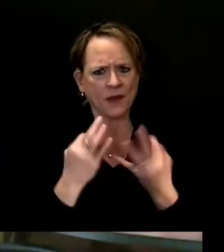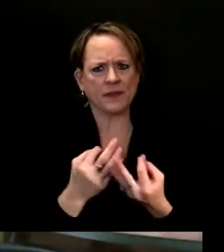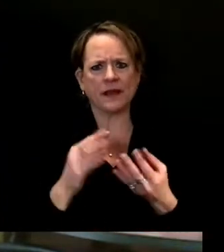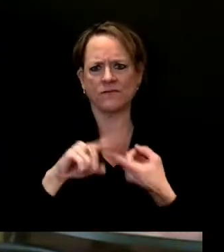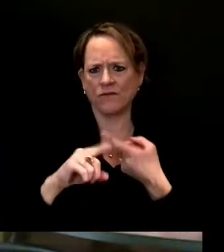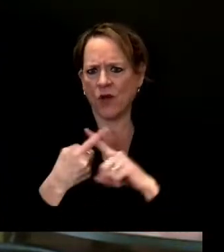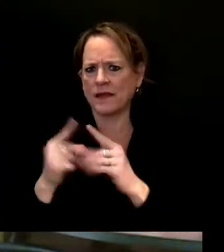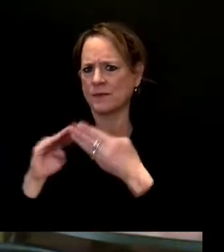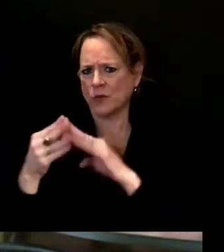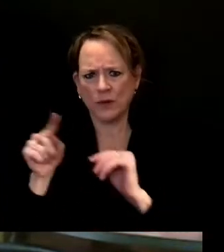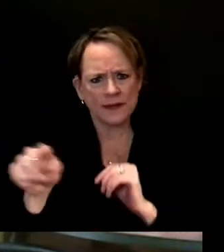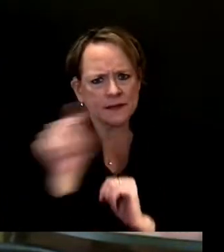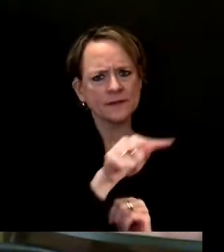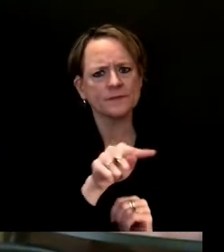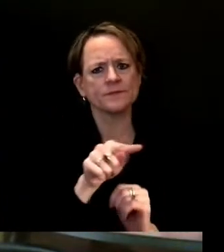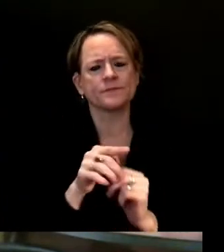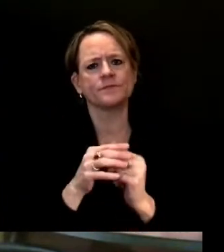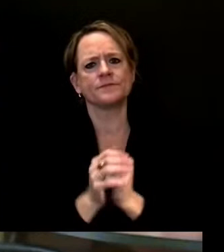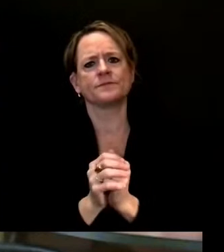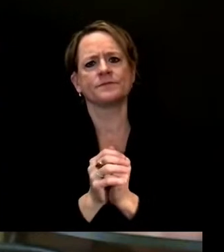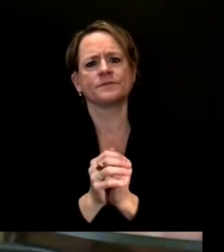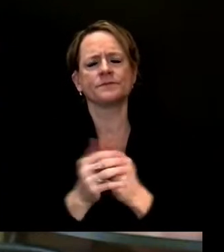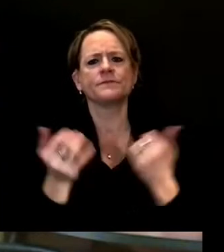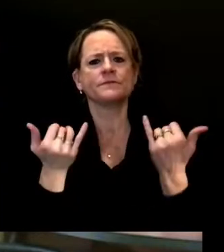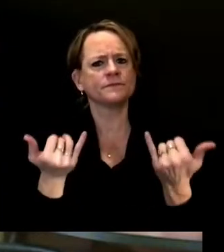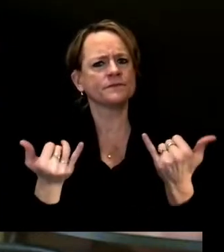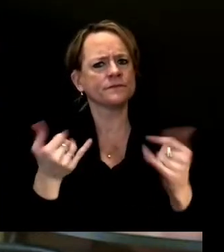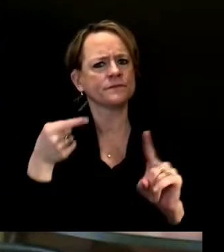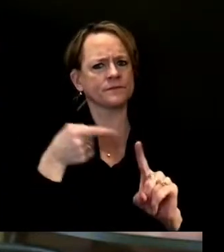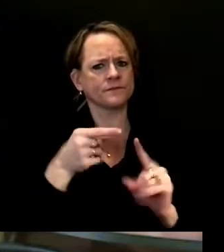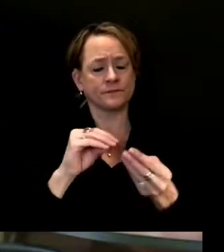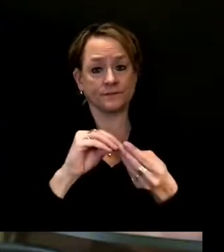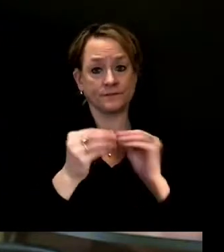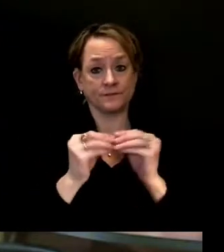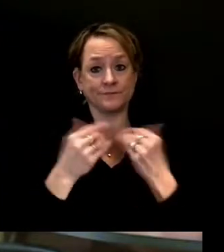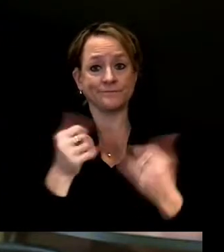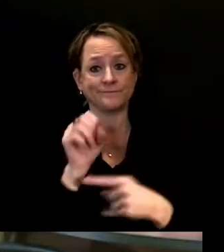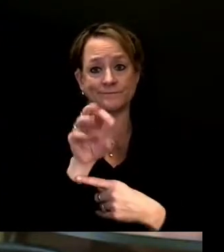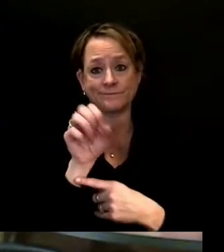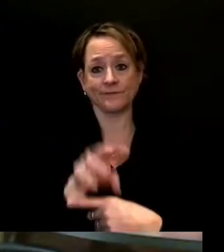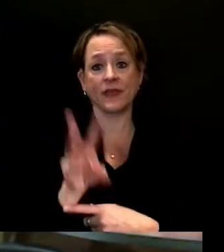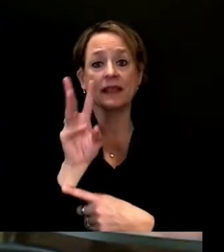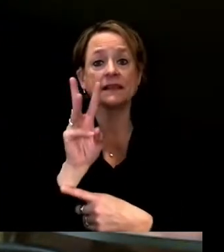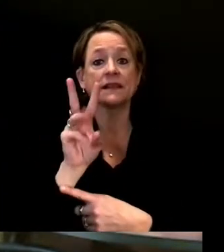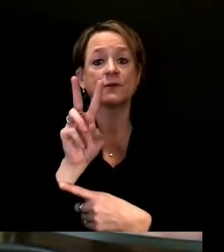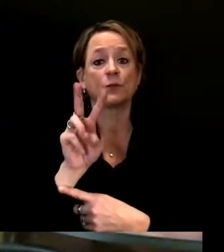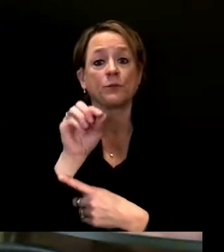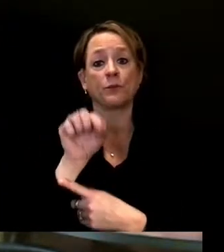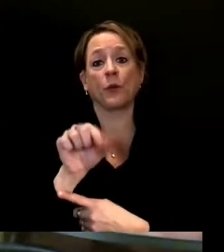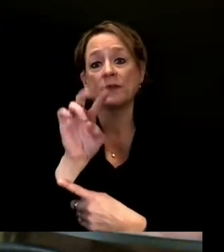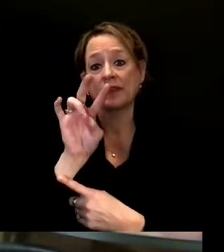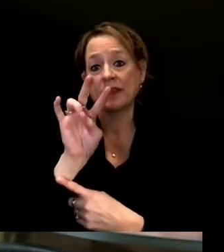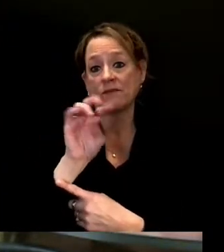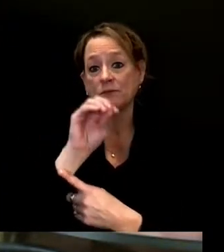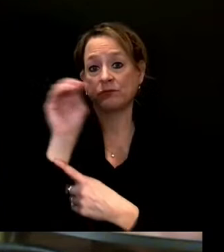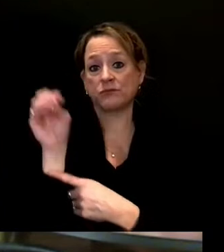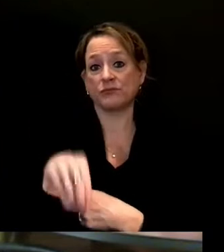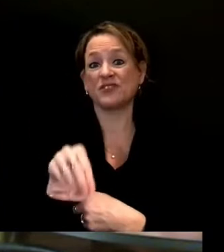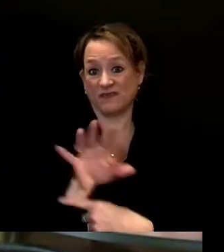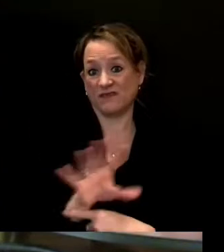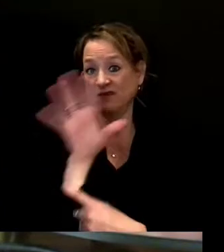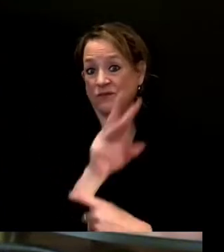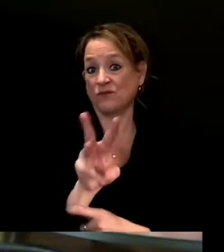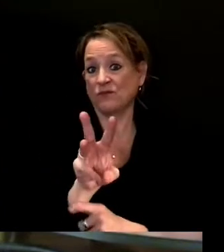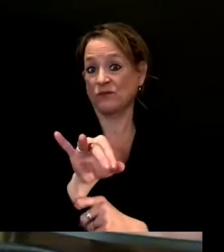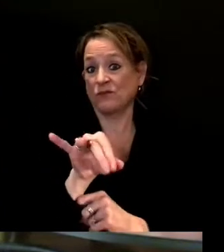COVID-19 data and trends. As of today, 62.7% of all Wisconsinites have had at least one